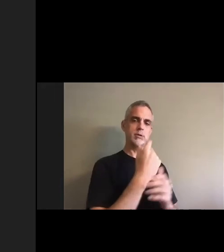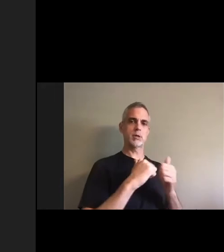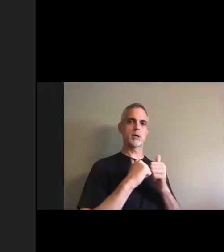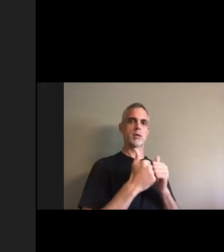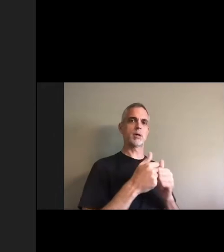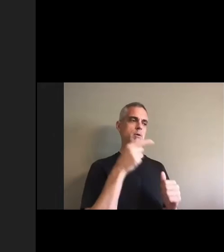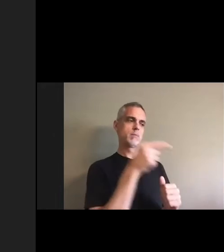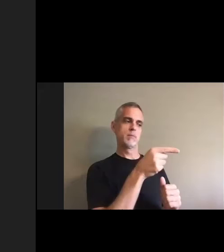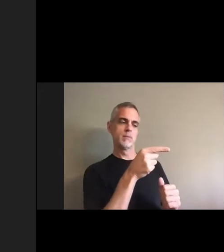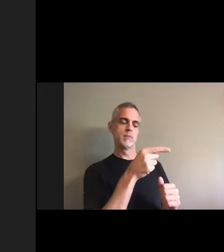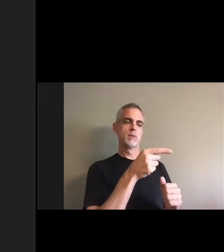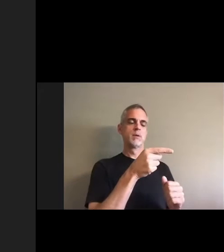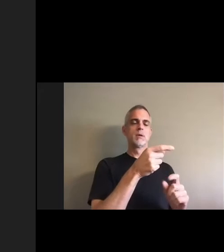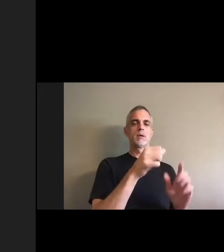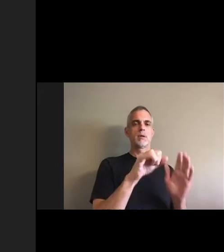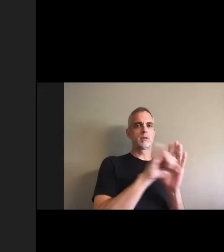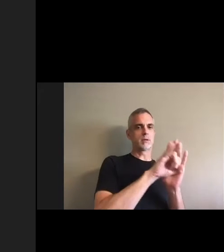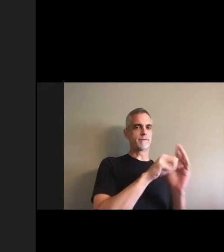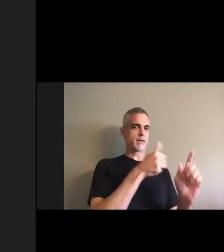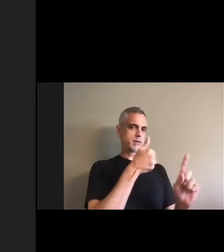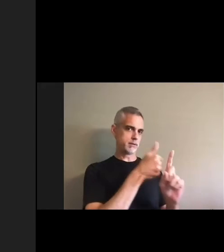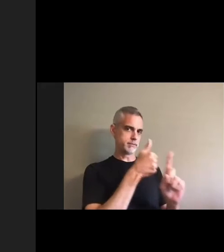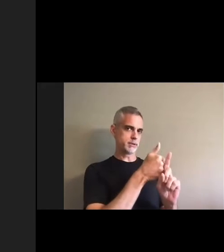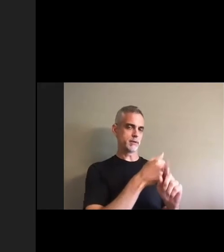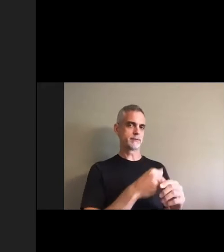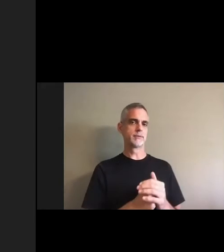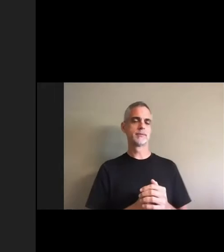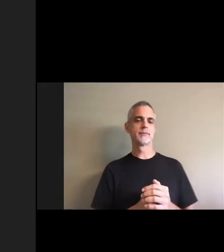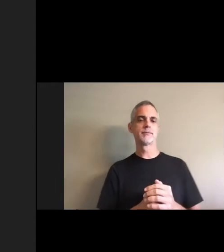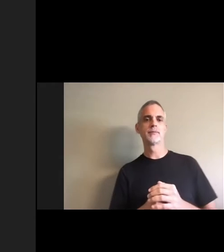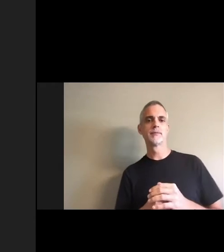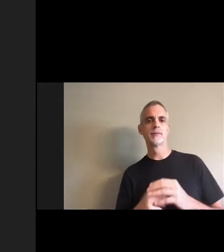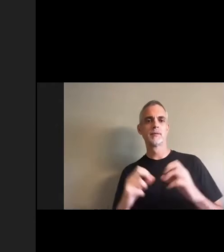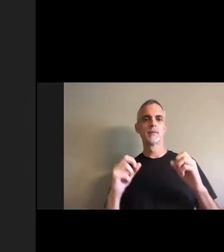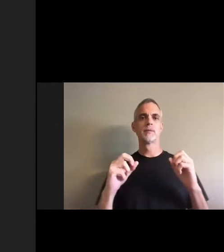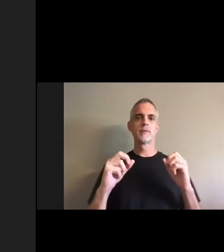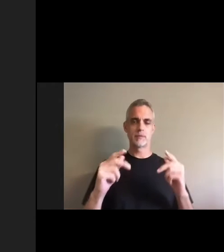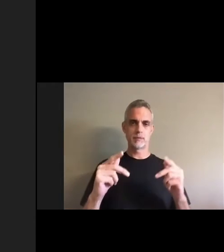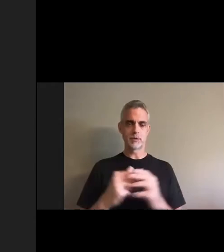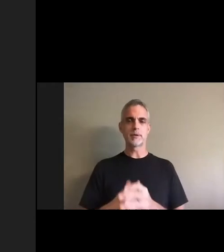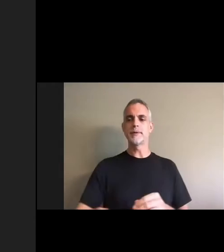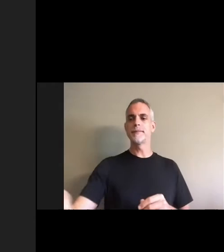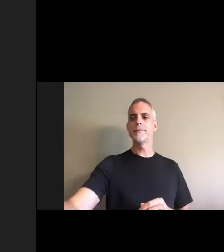make sure that you're understanding how the individual identifies themselves.